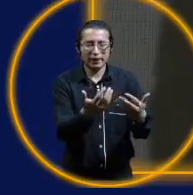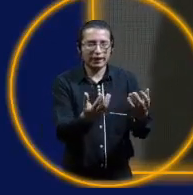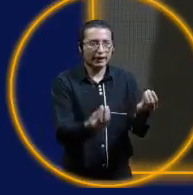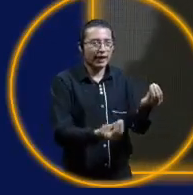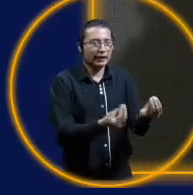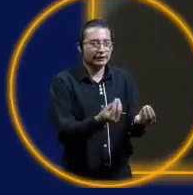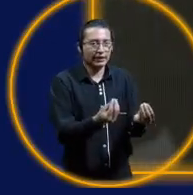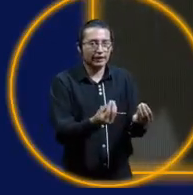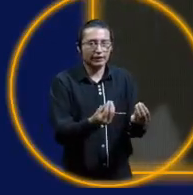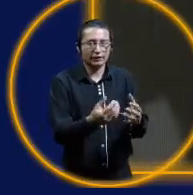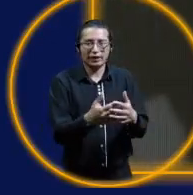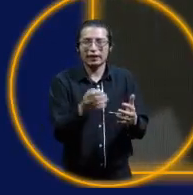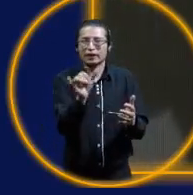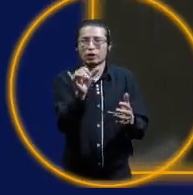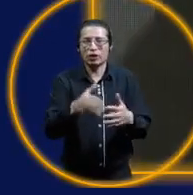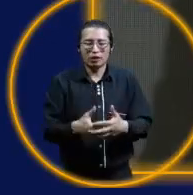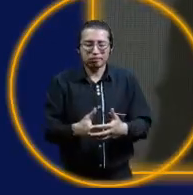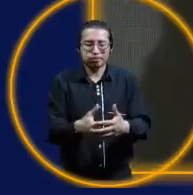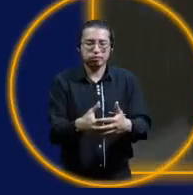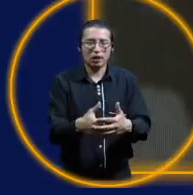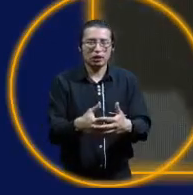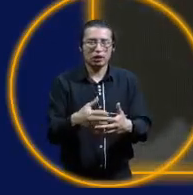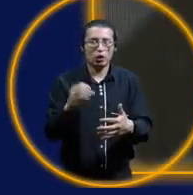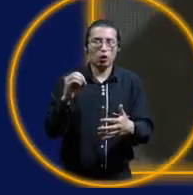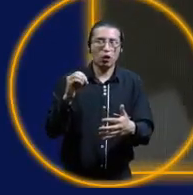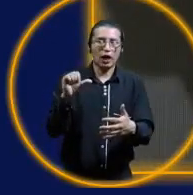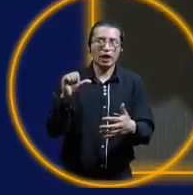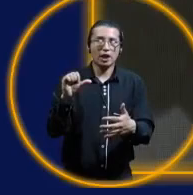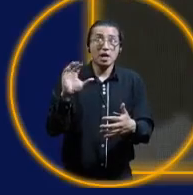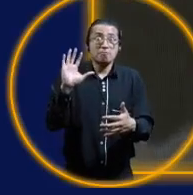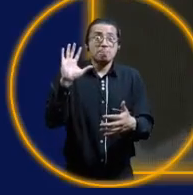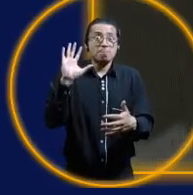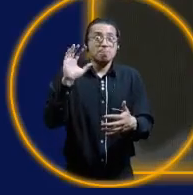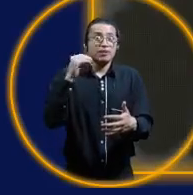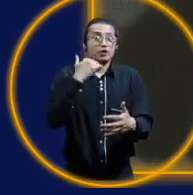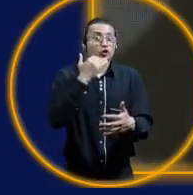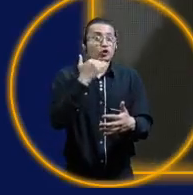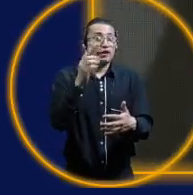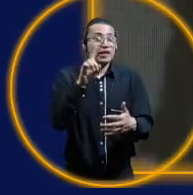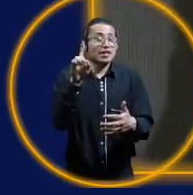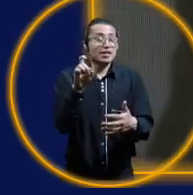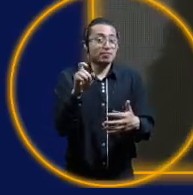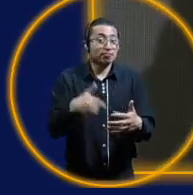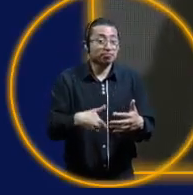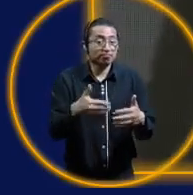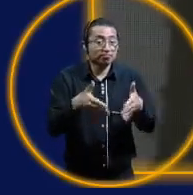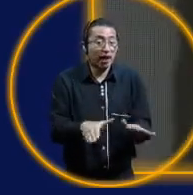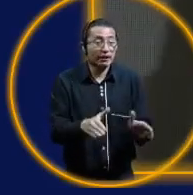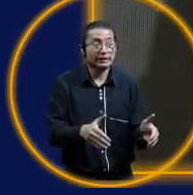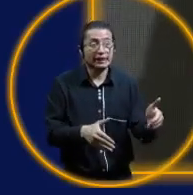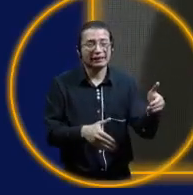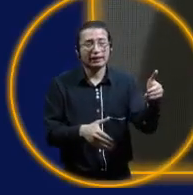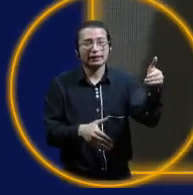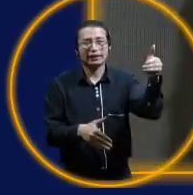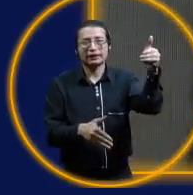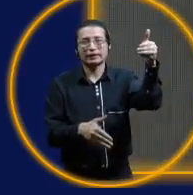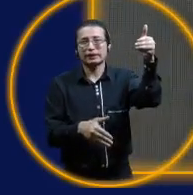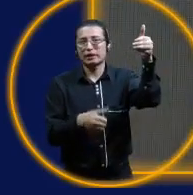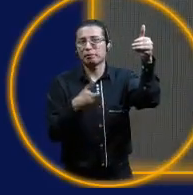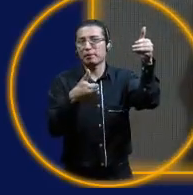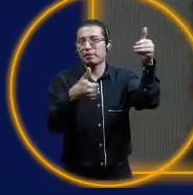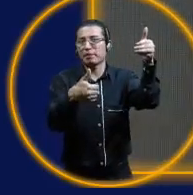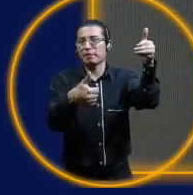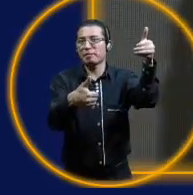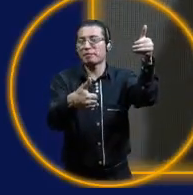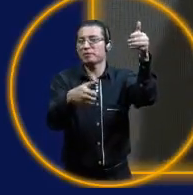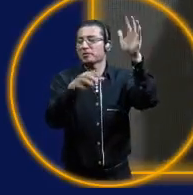doesn't seem like it's going to be the right adult thing, you just like, nope, cancel. And then you're like, I'll start